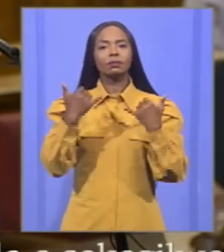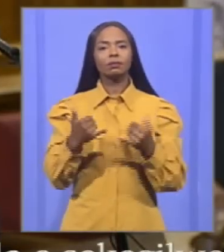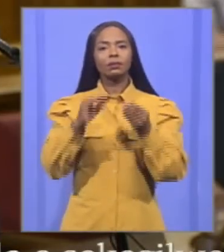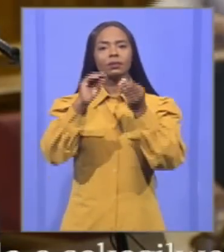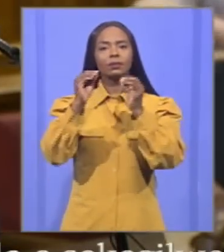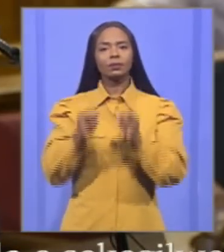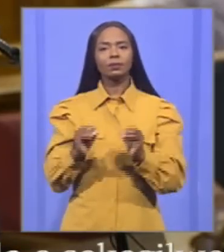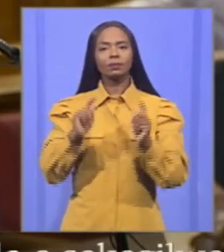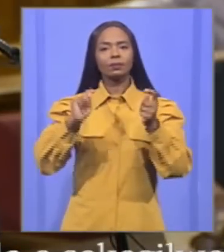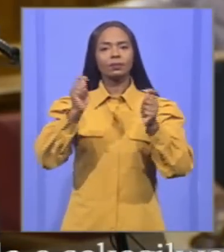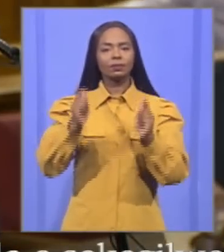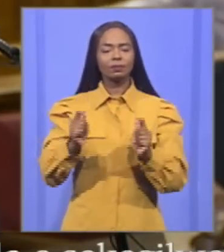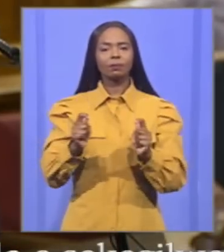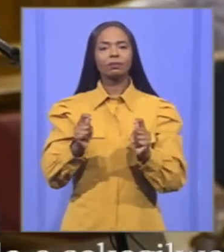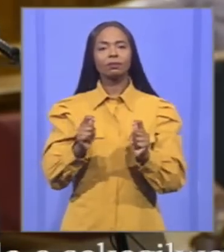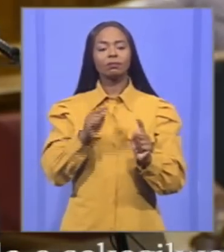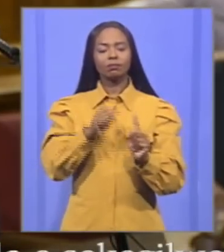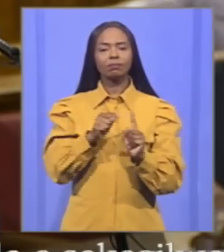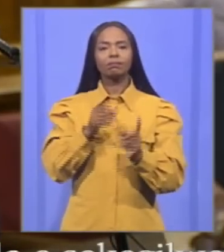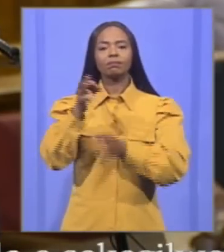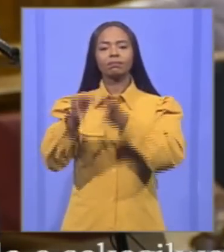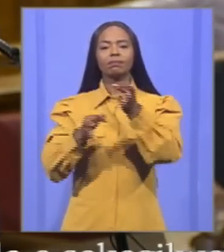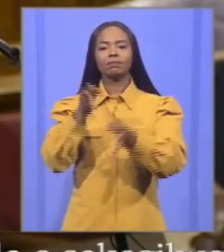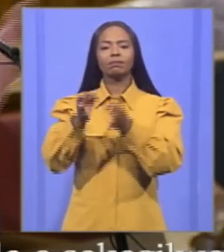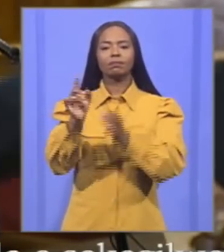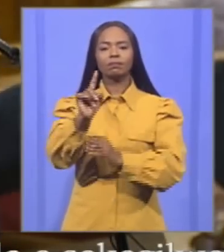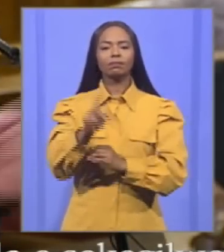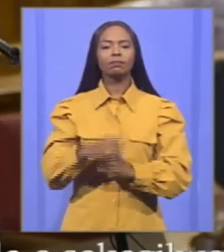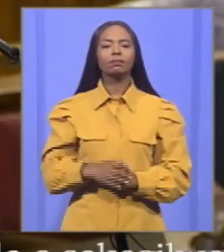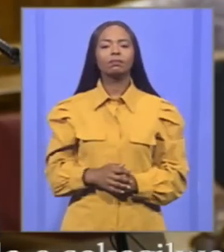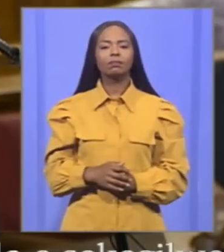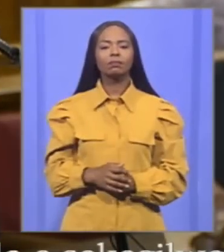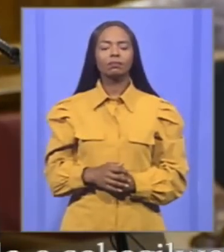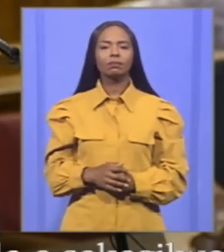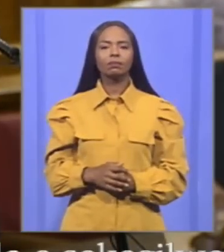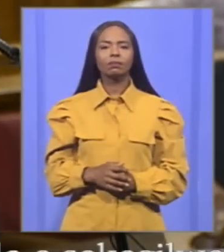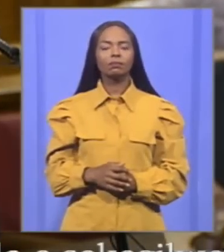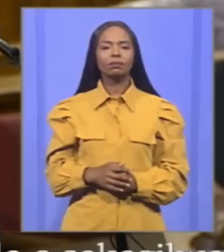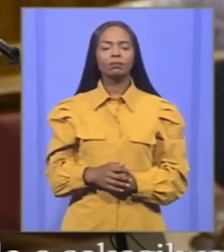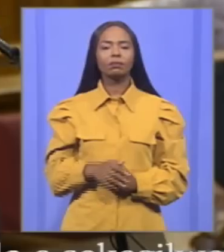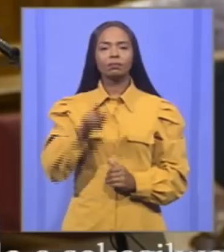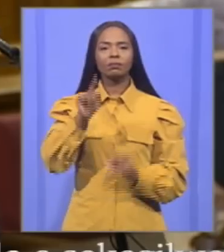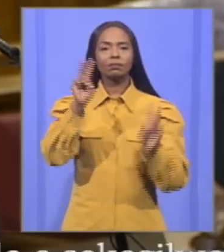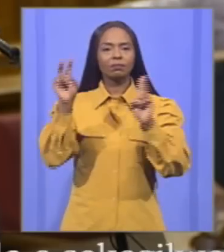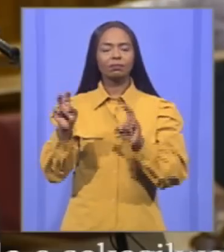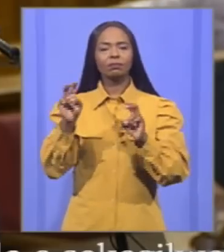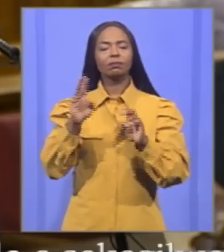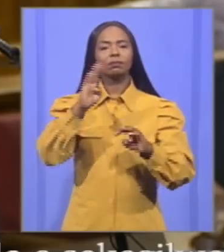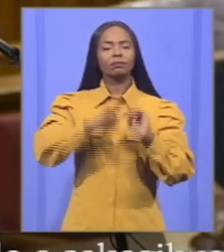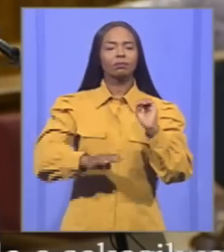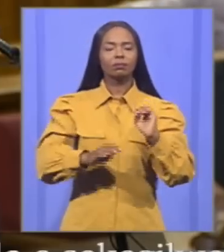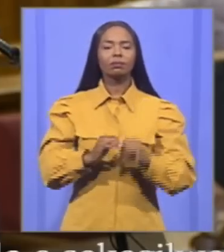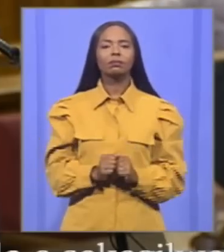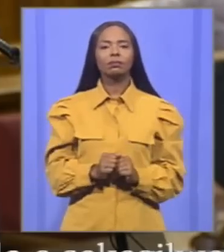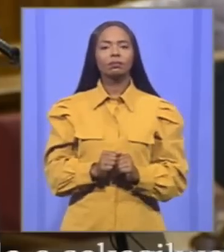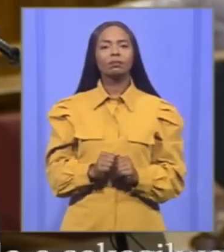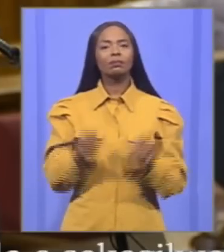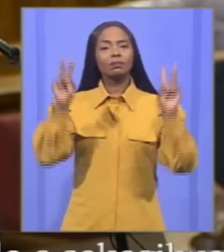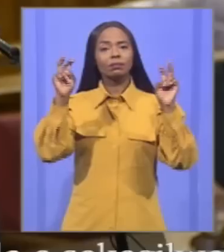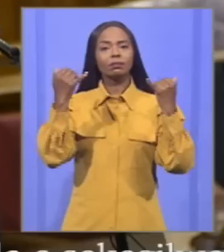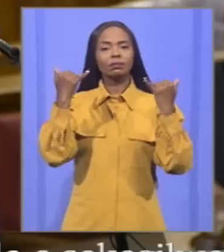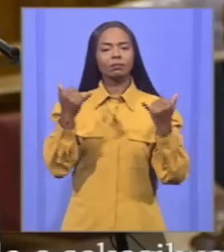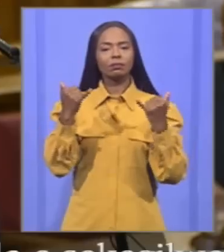is what His Lordship effectively says, albeit there in relation to a private prosecution. Accordingly to sum up, the notion that